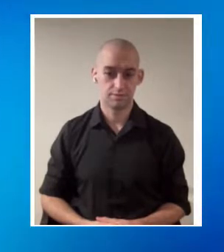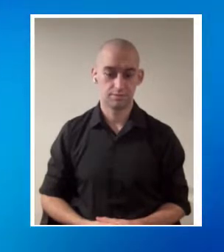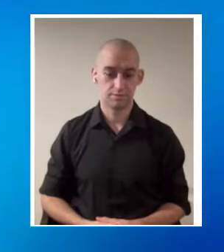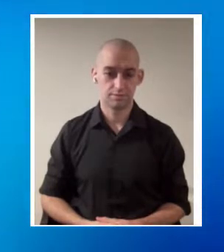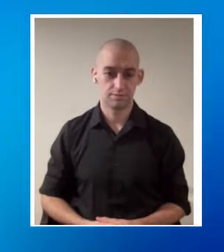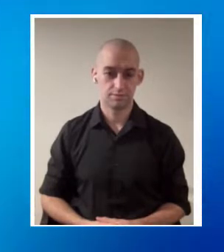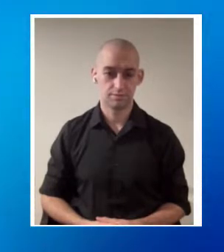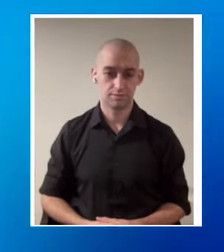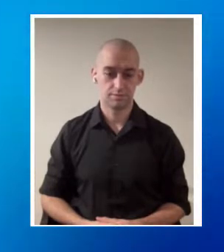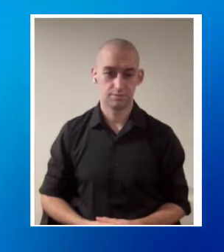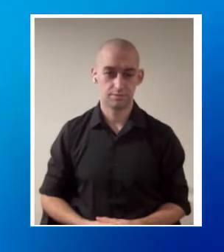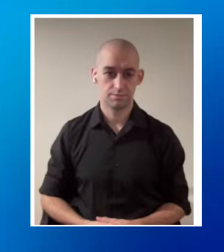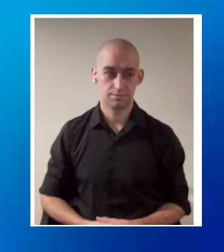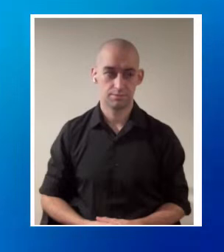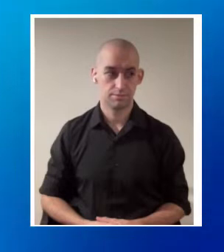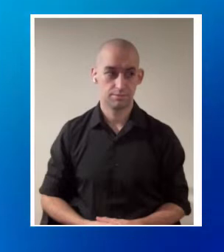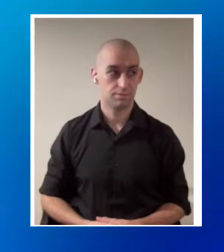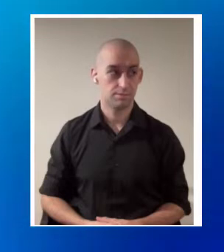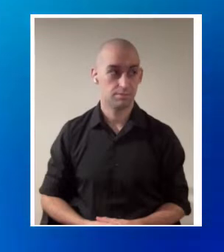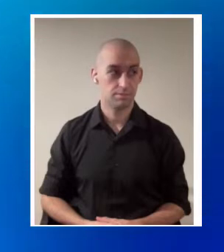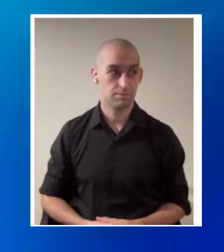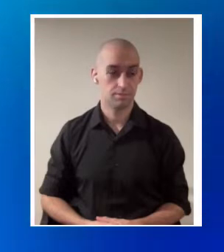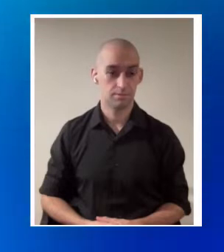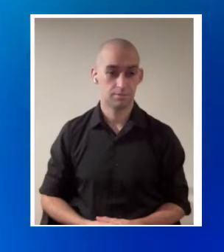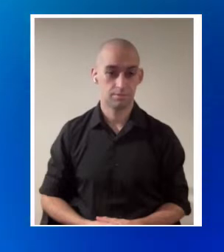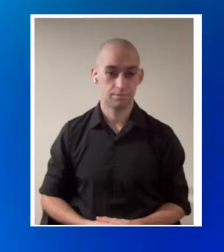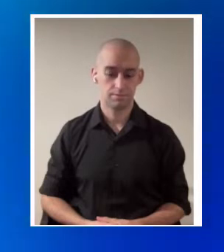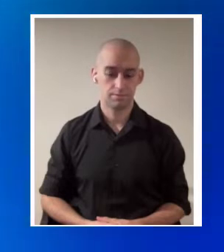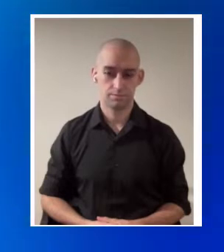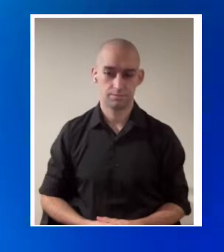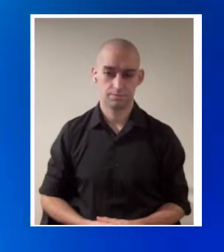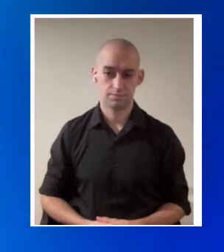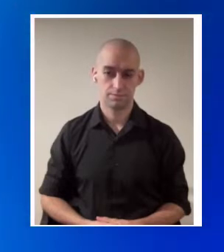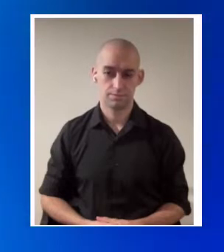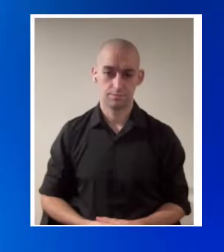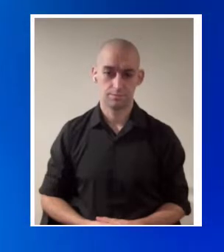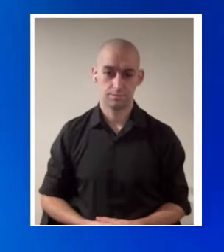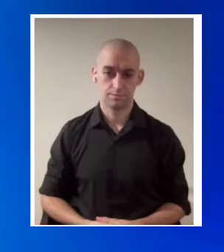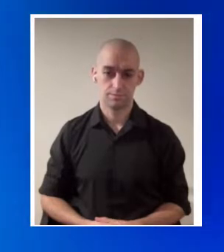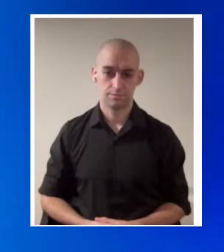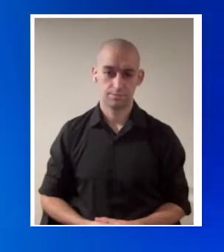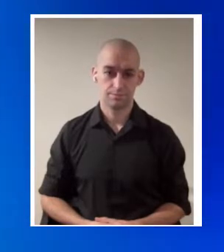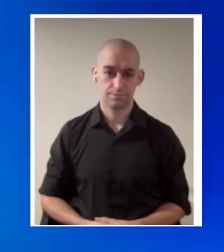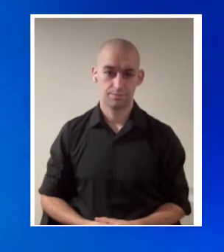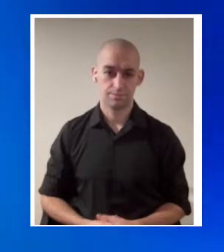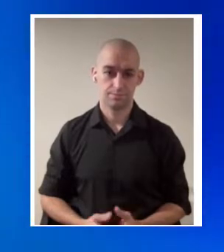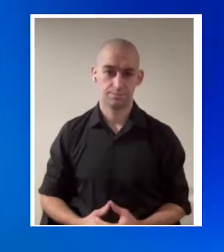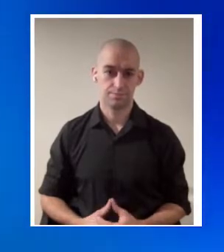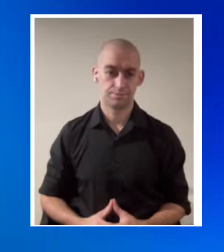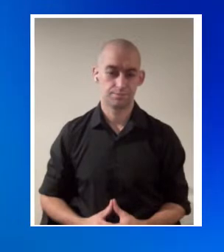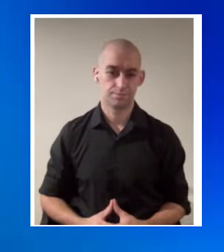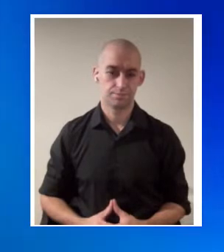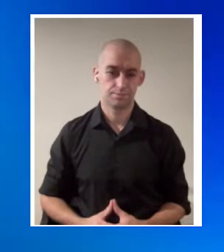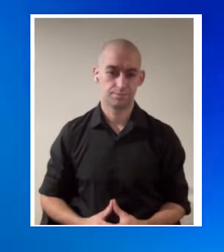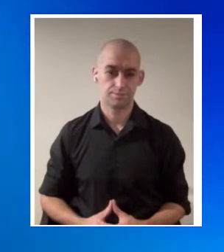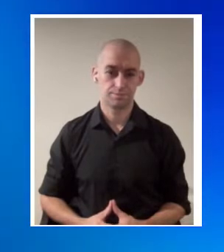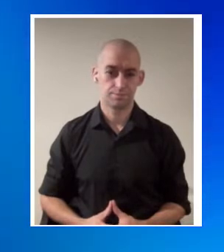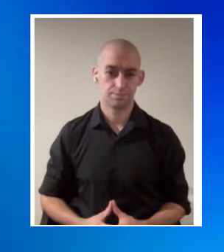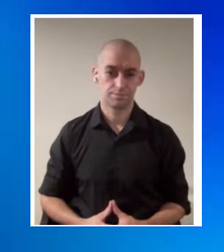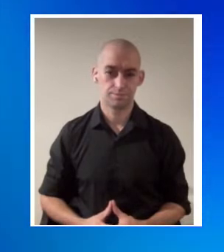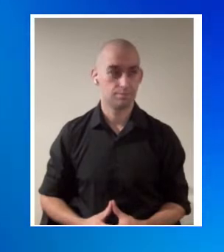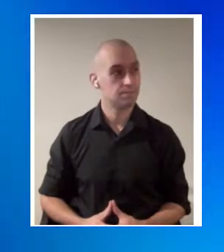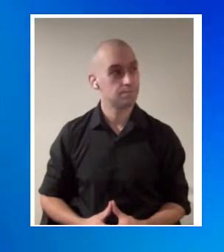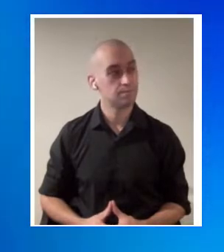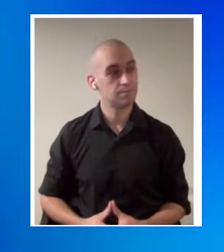that we have you folks pull the winning name, and we do the announcement of who the winner is. So we can just do a